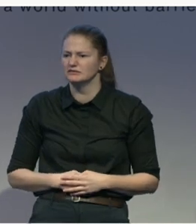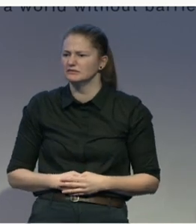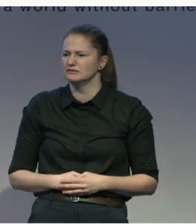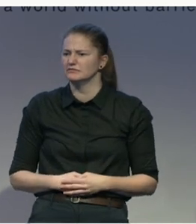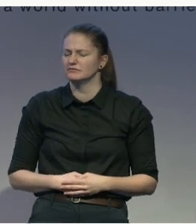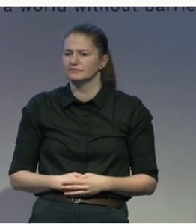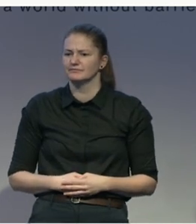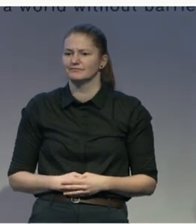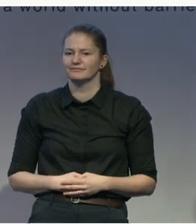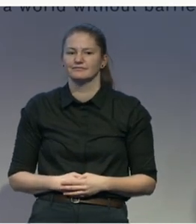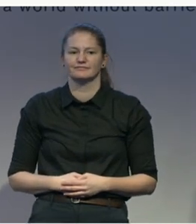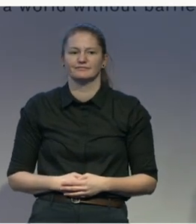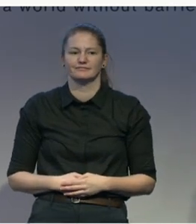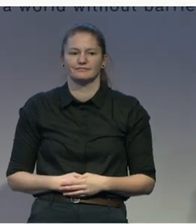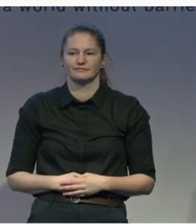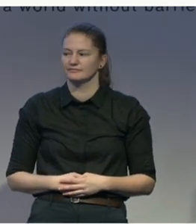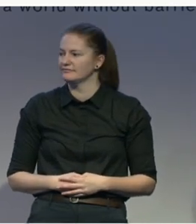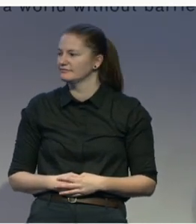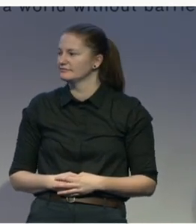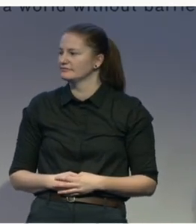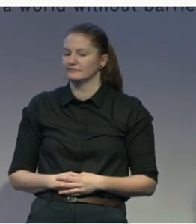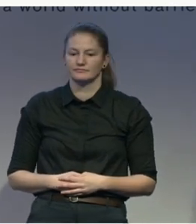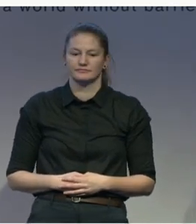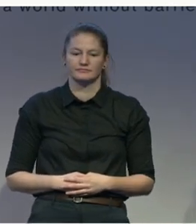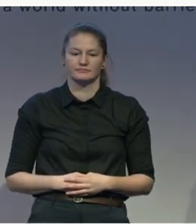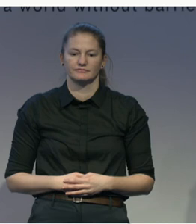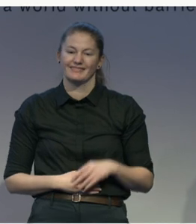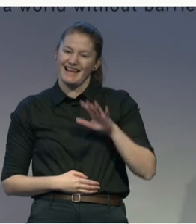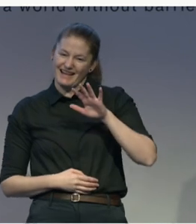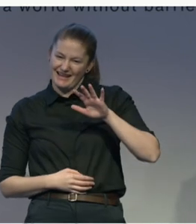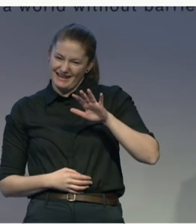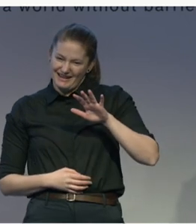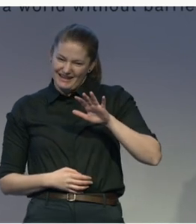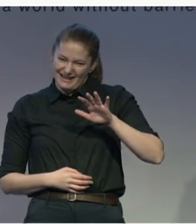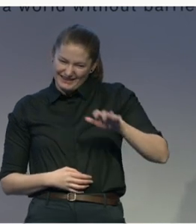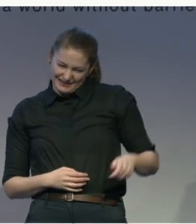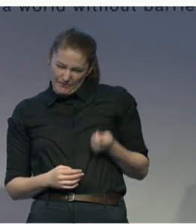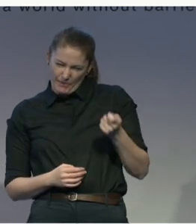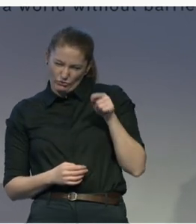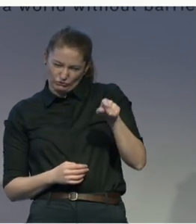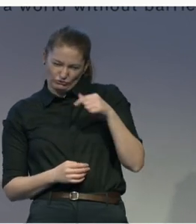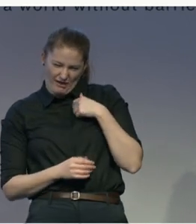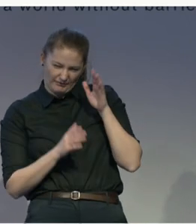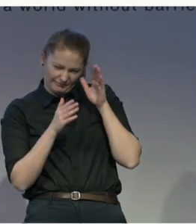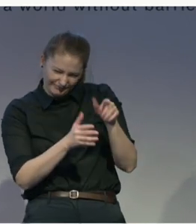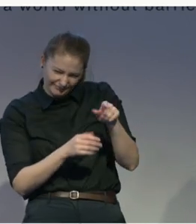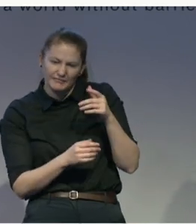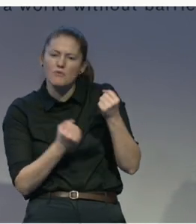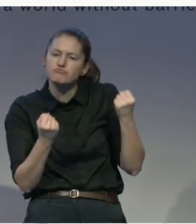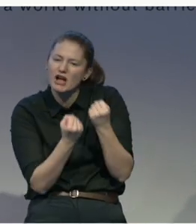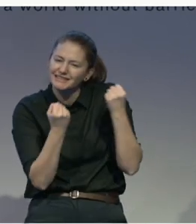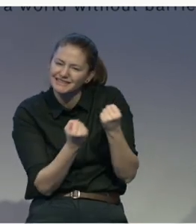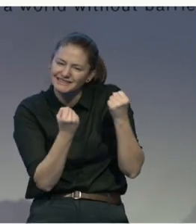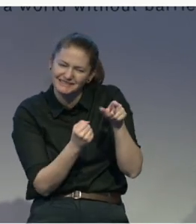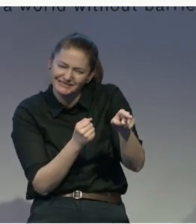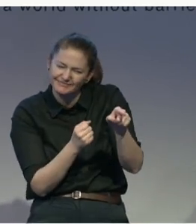Okay, I would like to know about the Cambodian practice. As the presenter mentioned that there is the